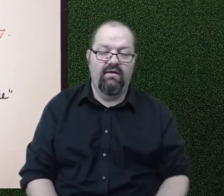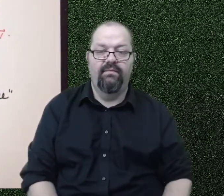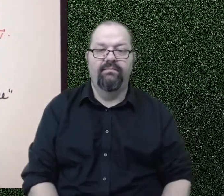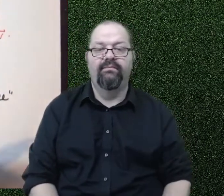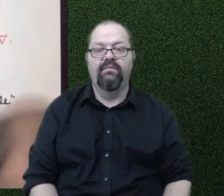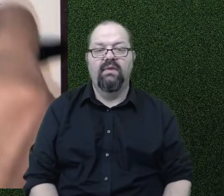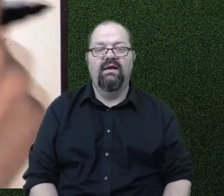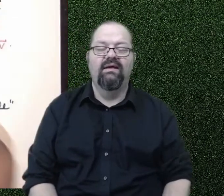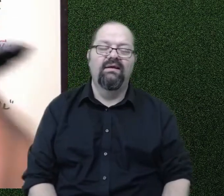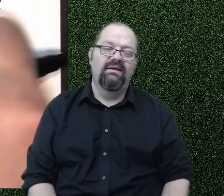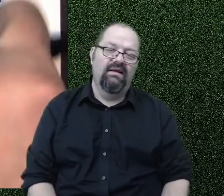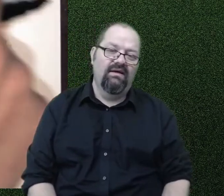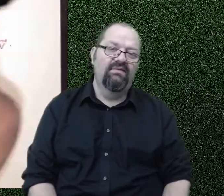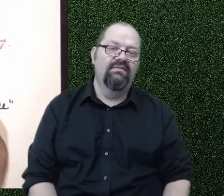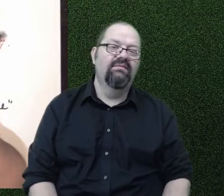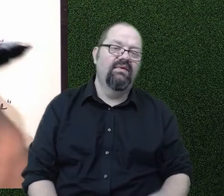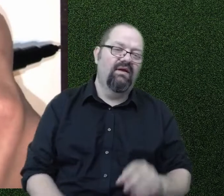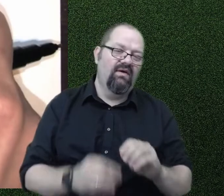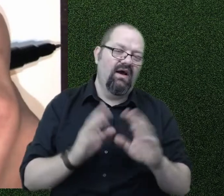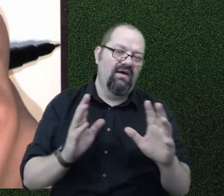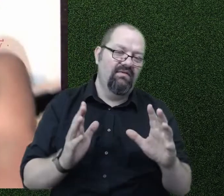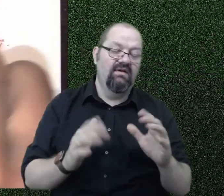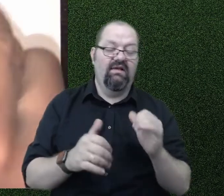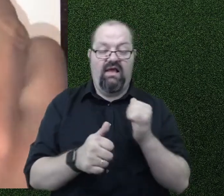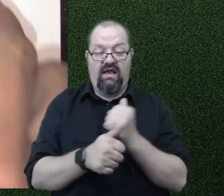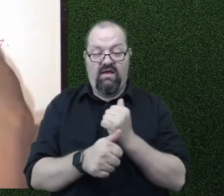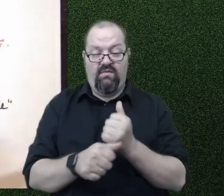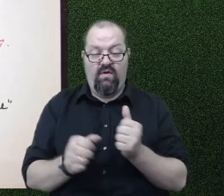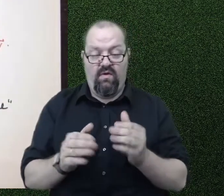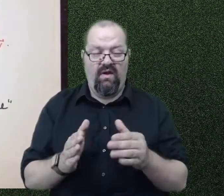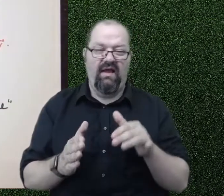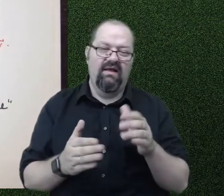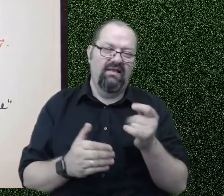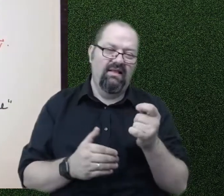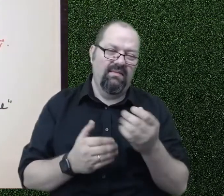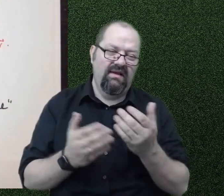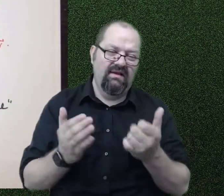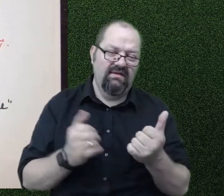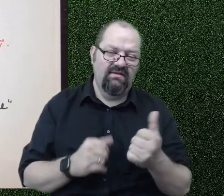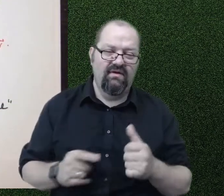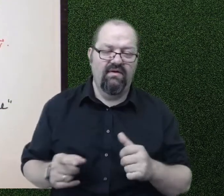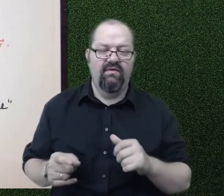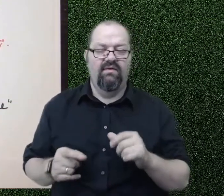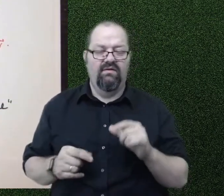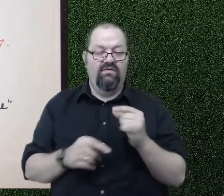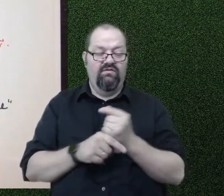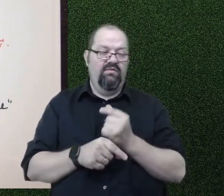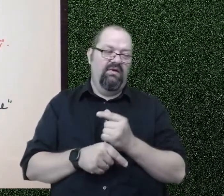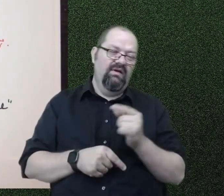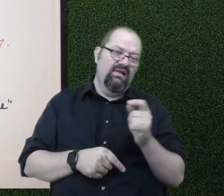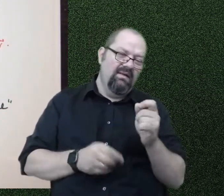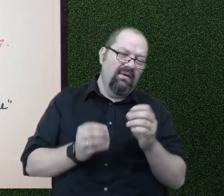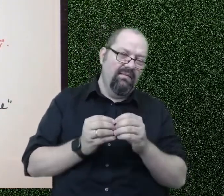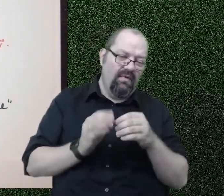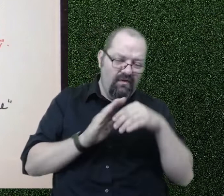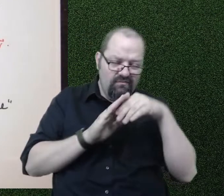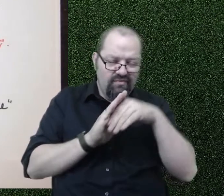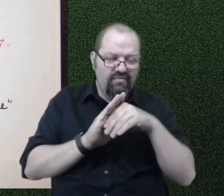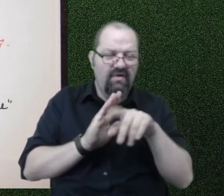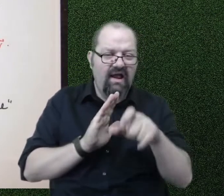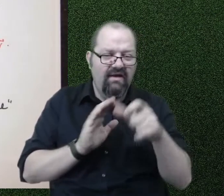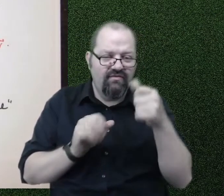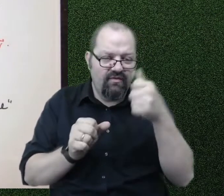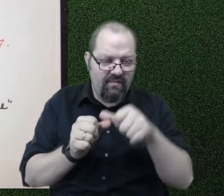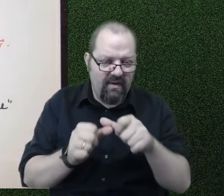Now, obviously, this is much easier. This is a little bit more to remember. It's not too bad if you remember this